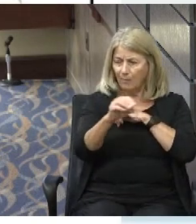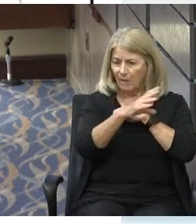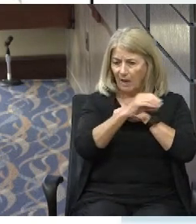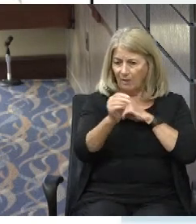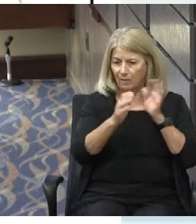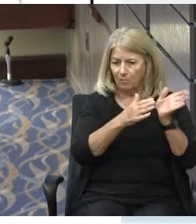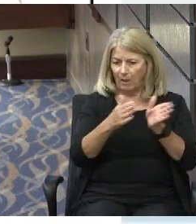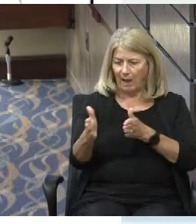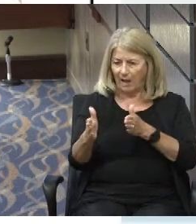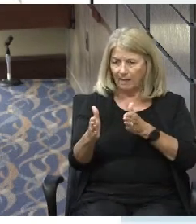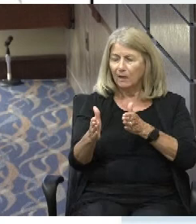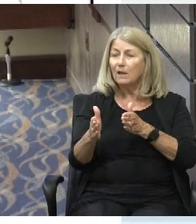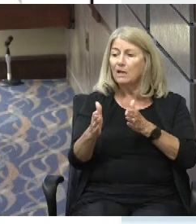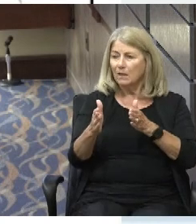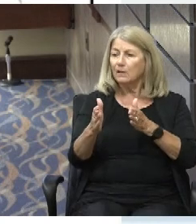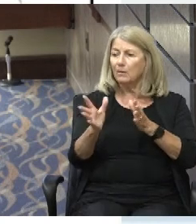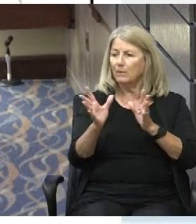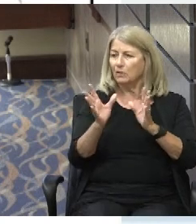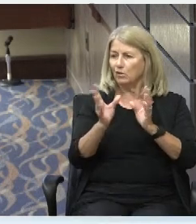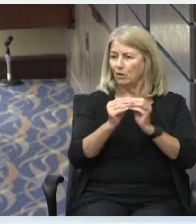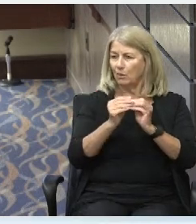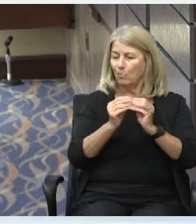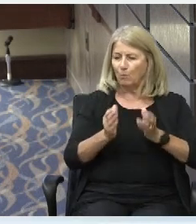Commission recommended approval of this plat.